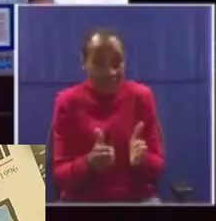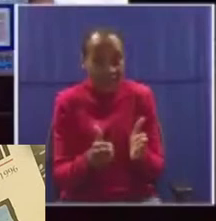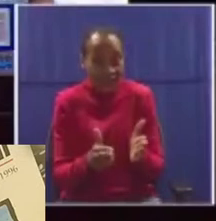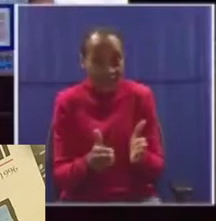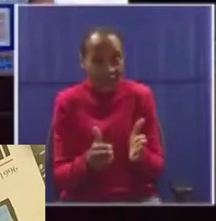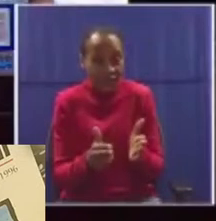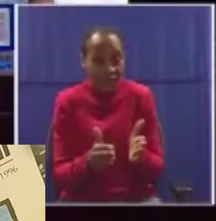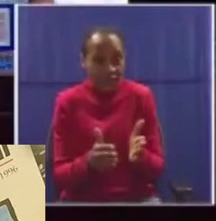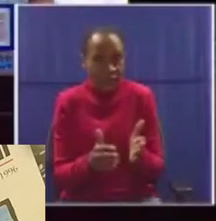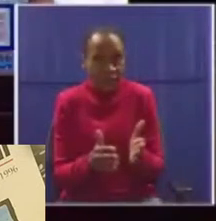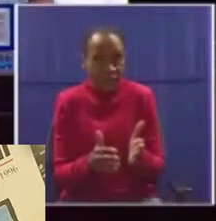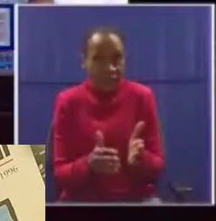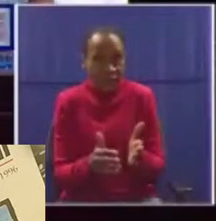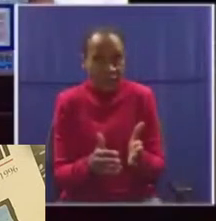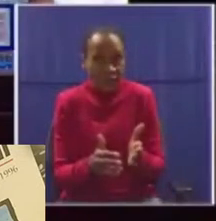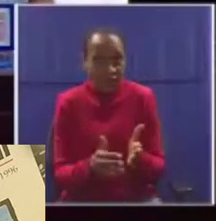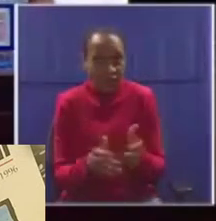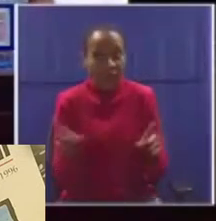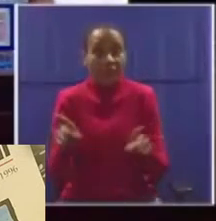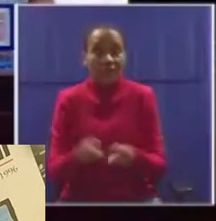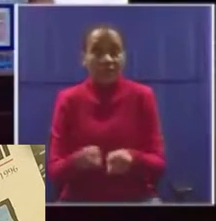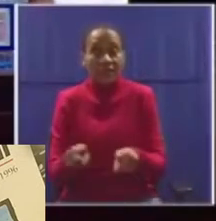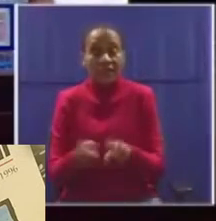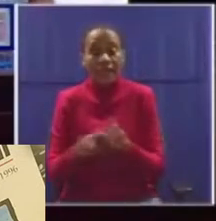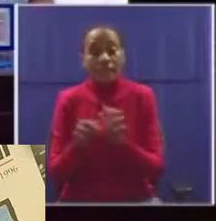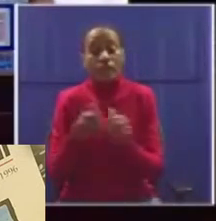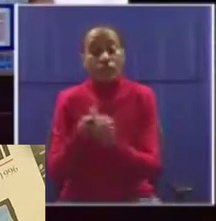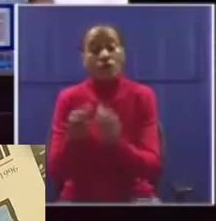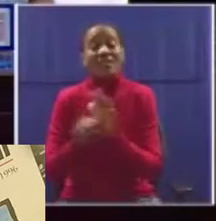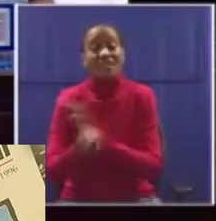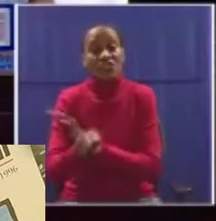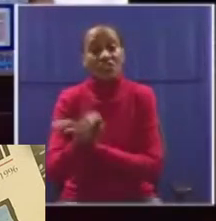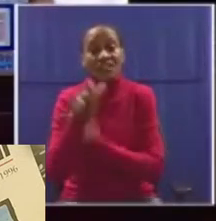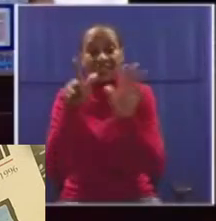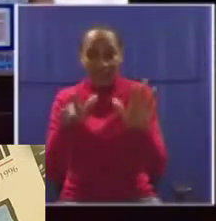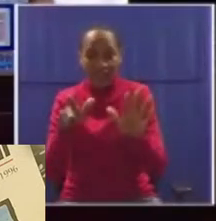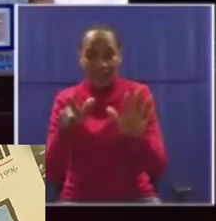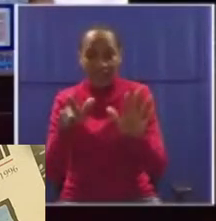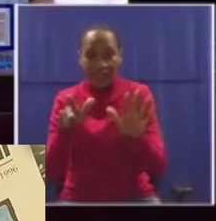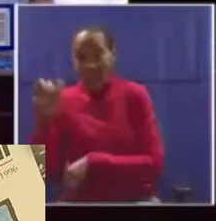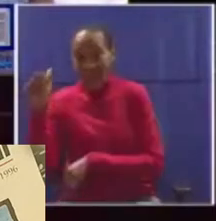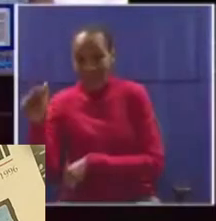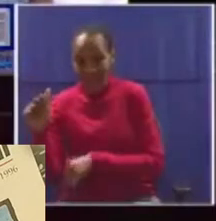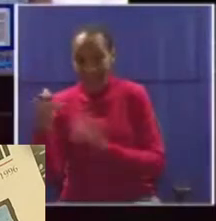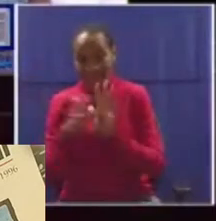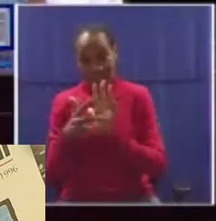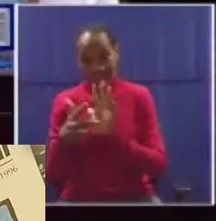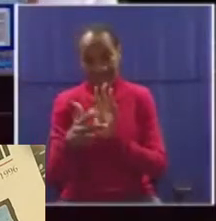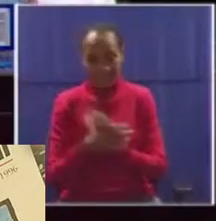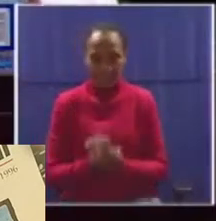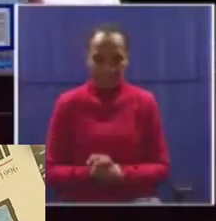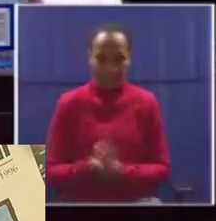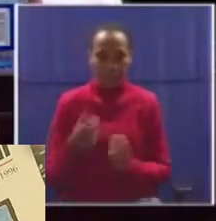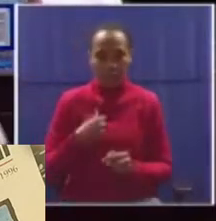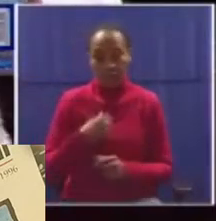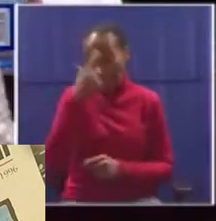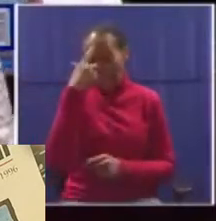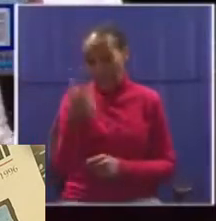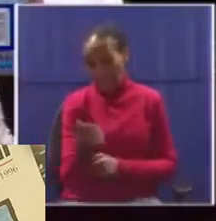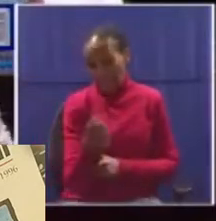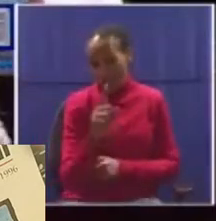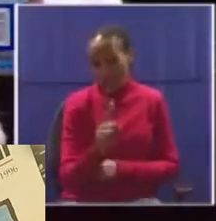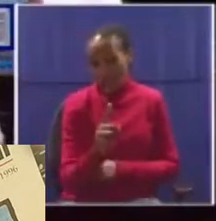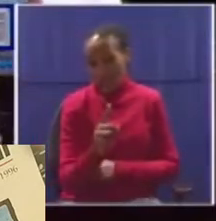Council as contemplated in section seven one a of the ACT we believe